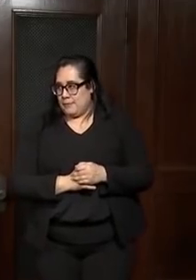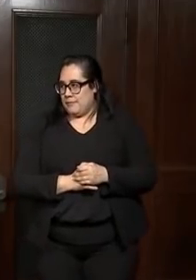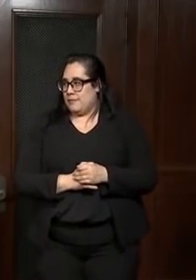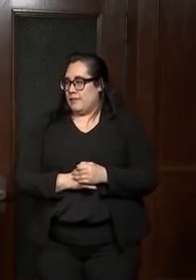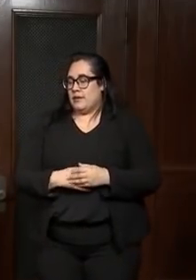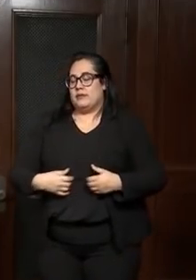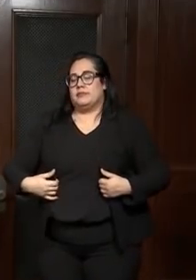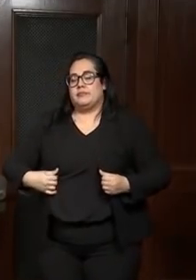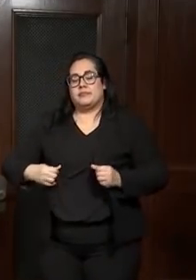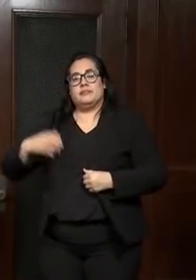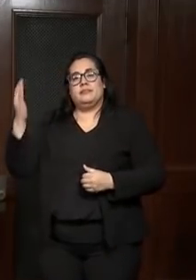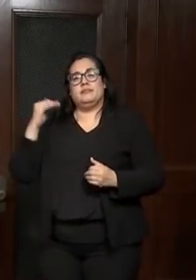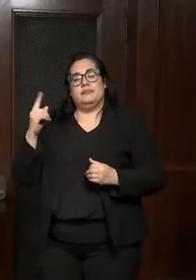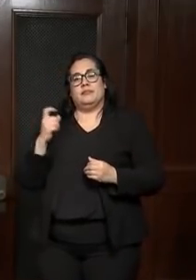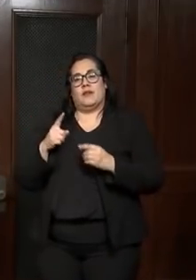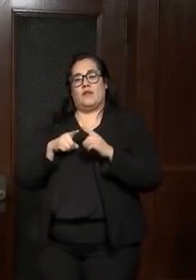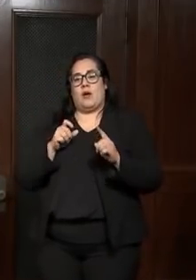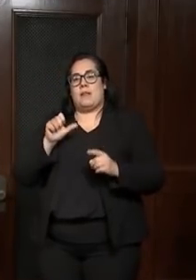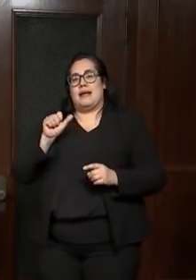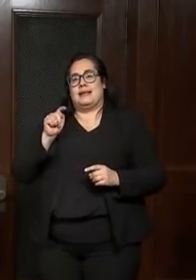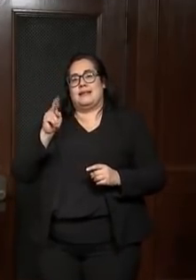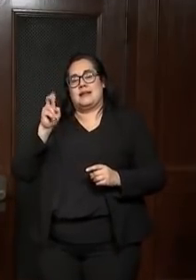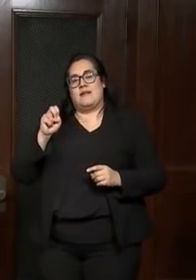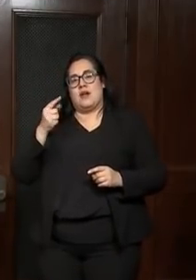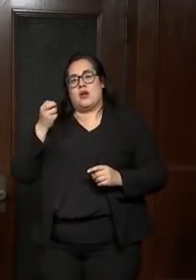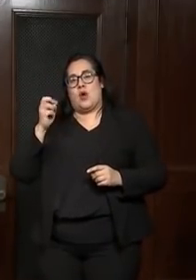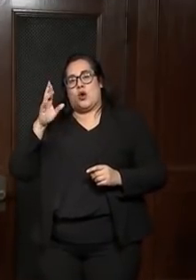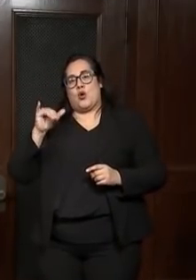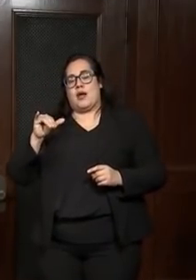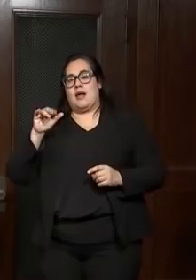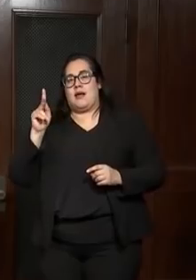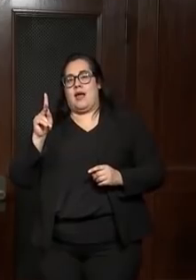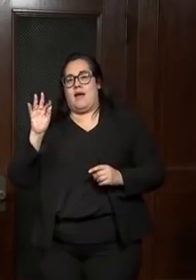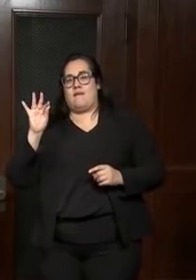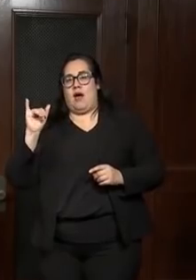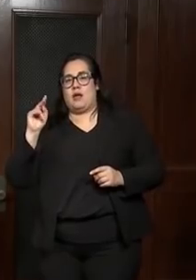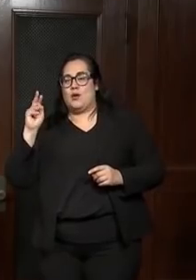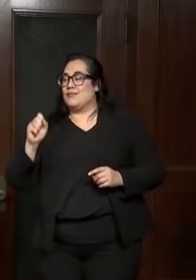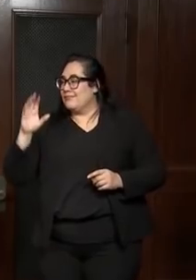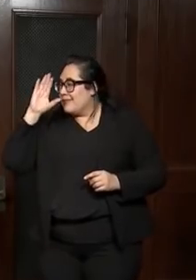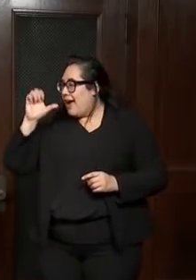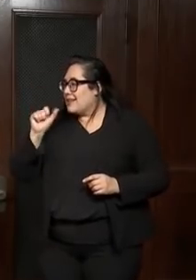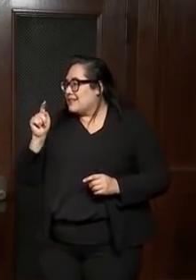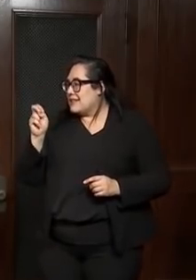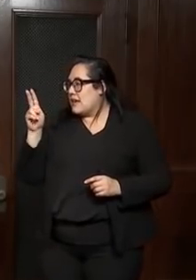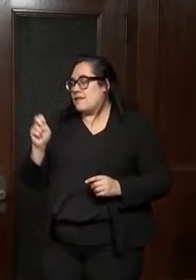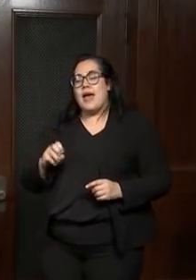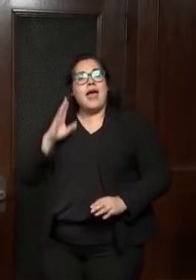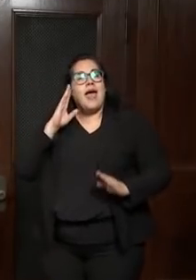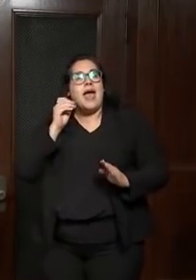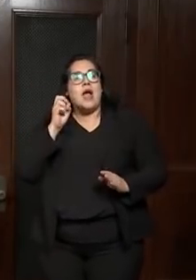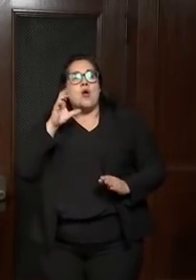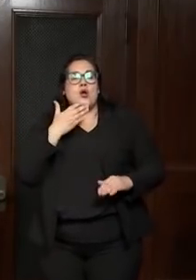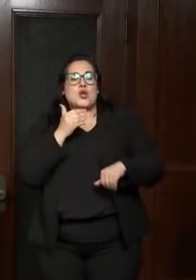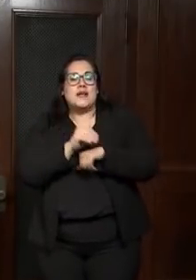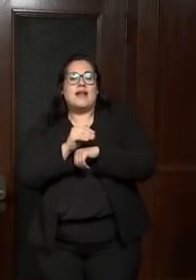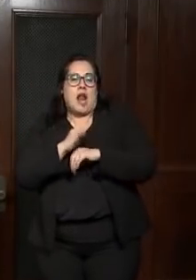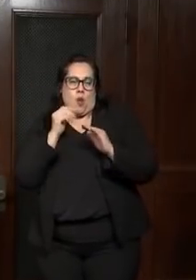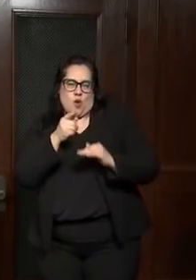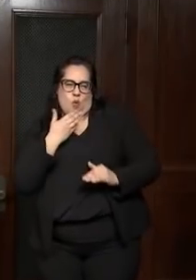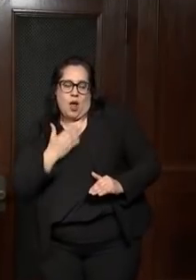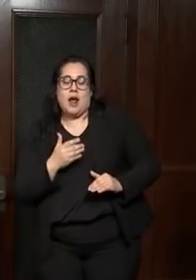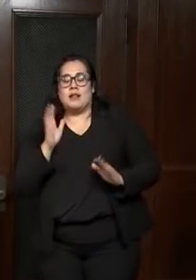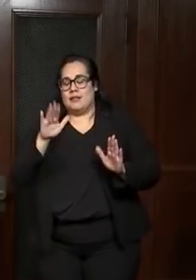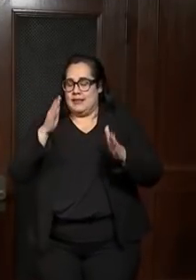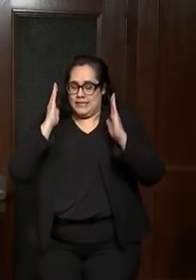Our next question comes from the line of Steve Gregory from KFI News. Please go ahead. Hey, Steve. Hey, Eric. Good evening. I hope you're well.